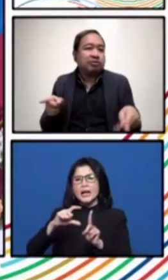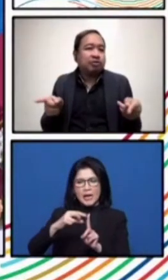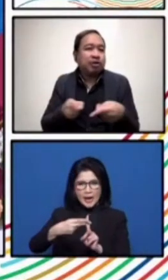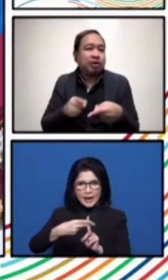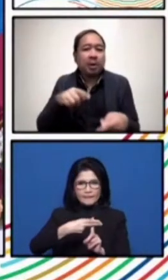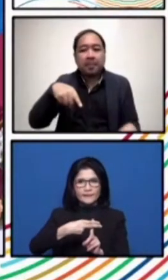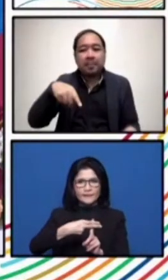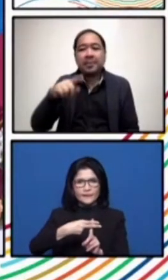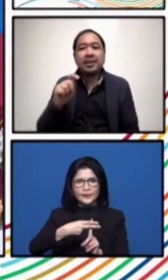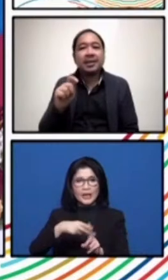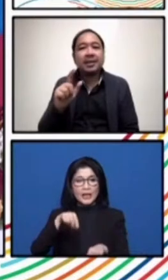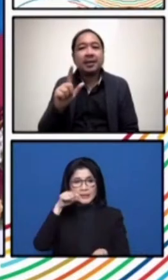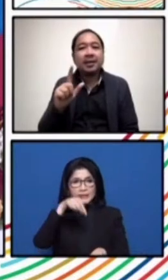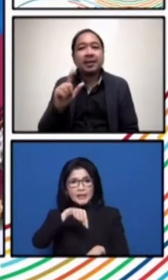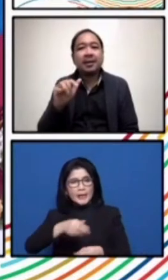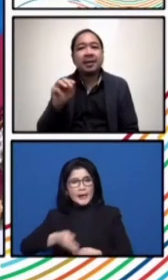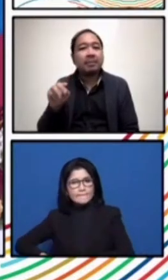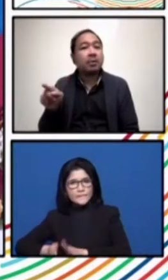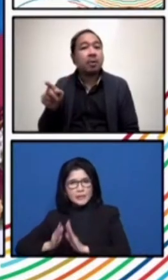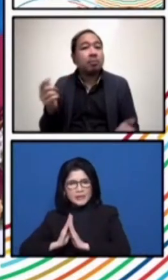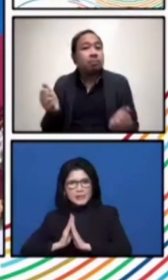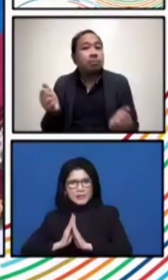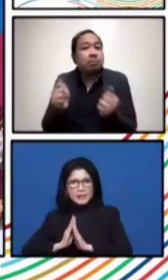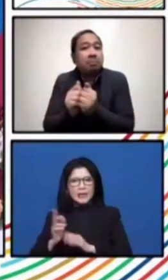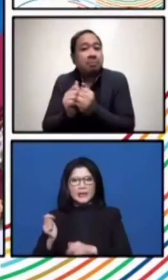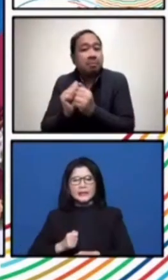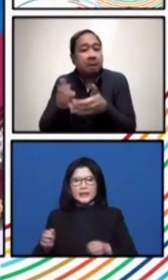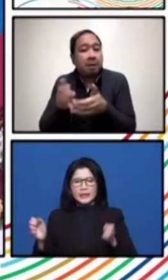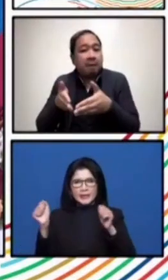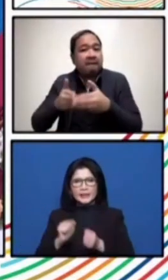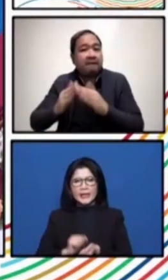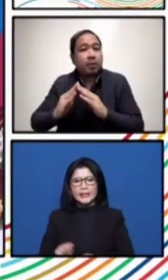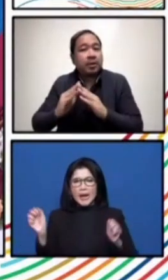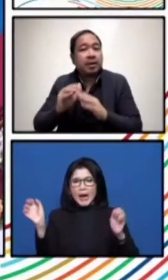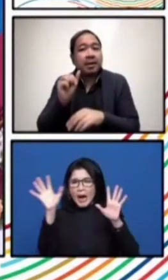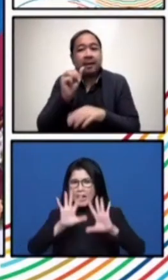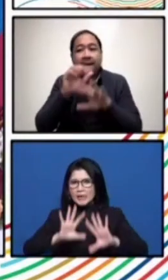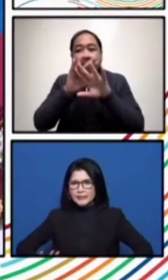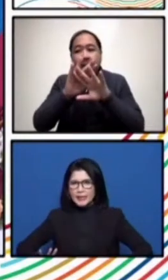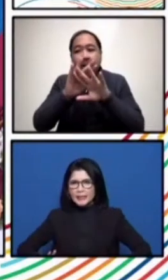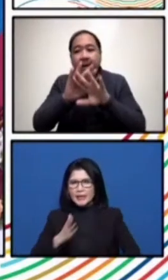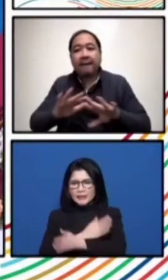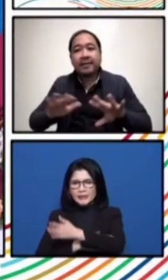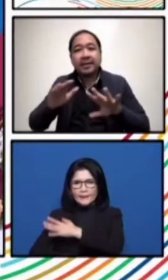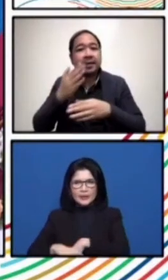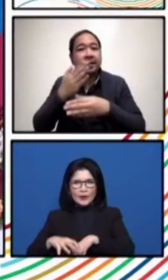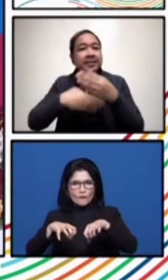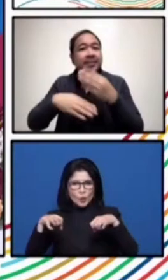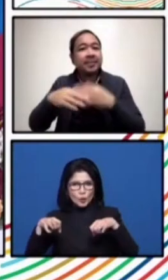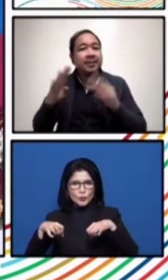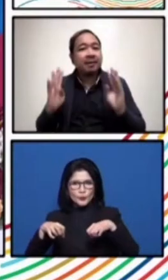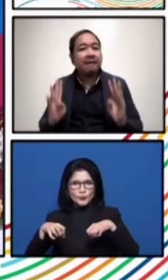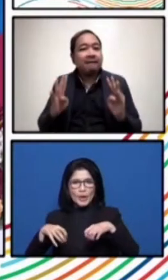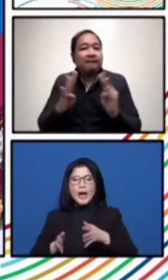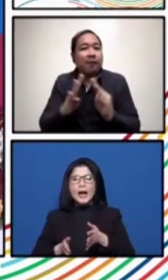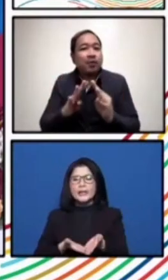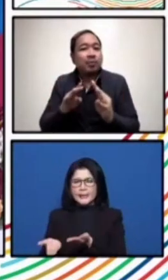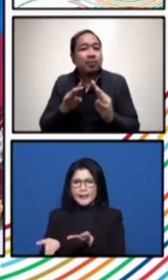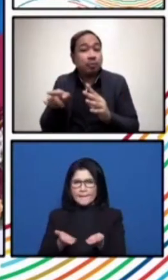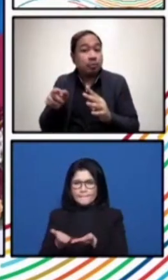Founder member of the asean disability forum and has served as a chairman